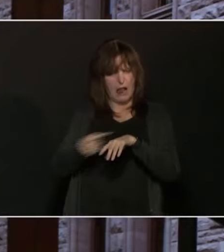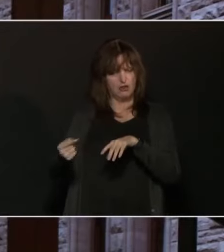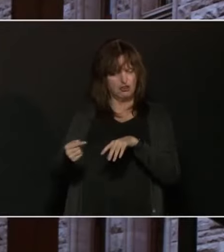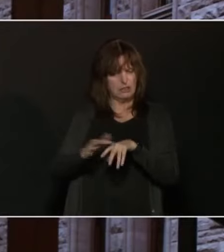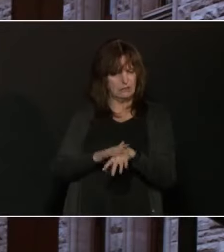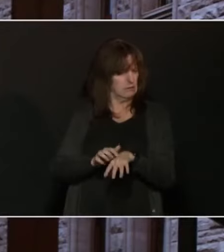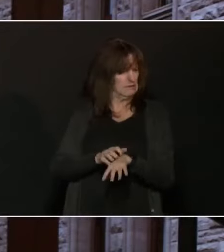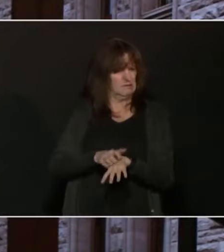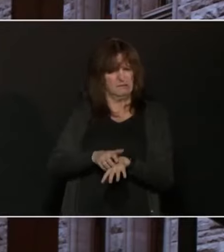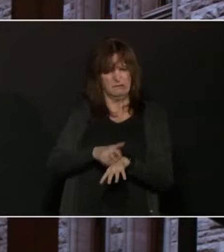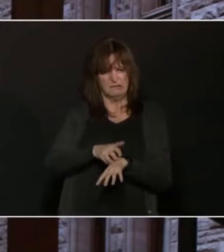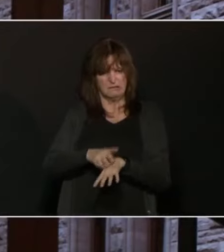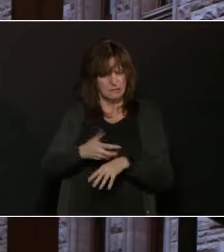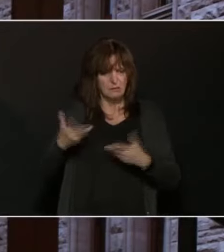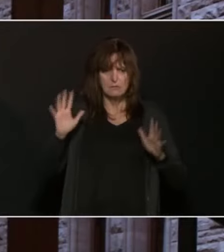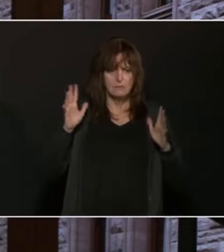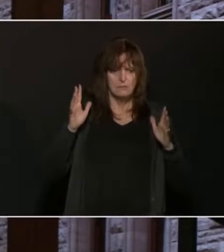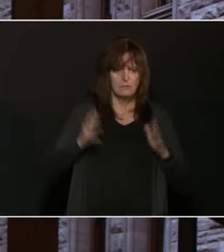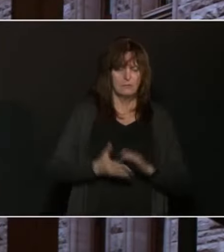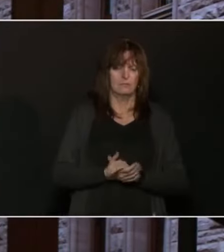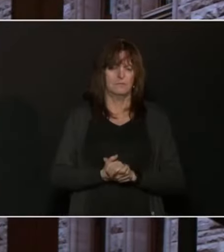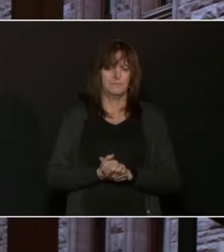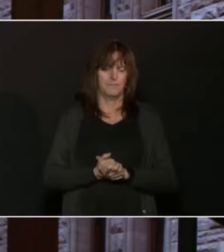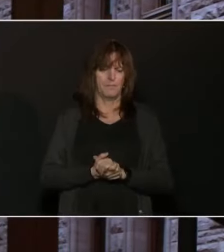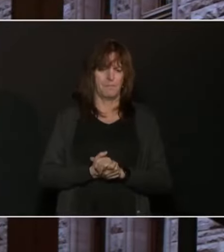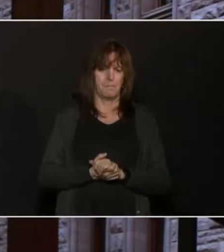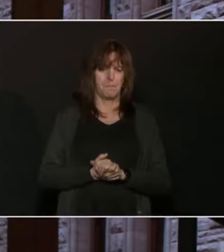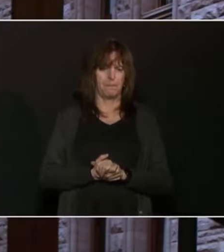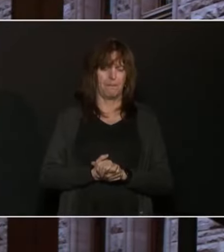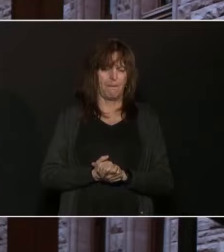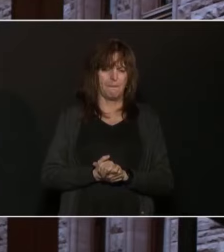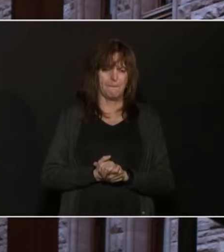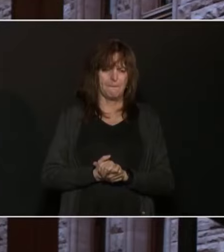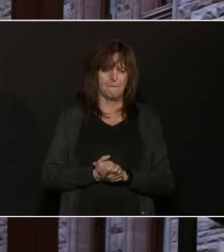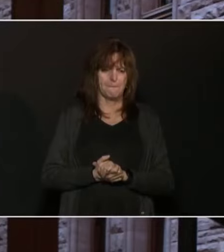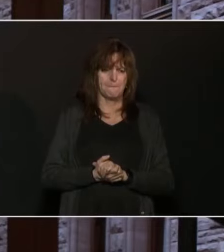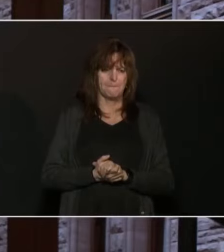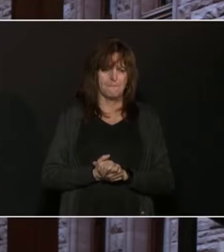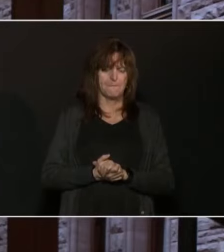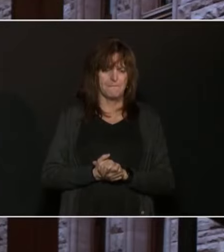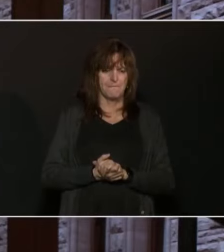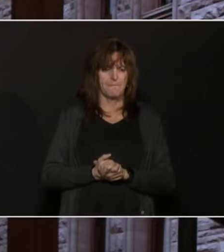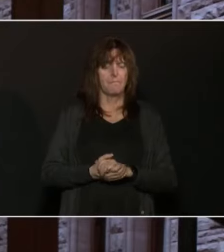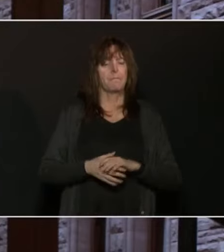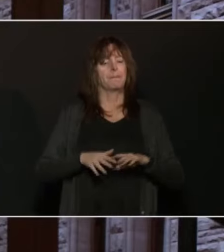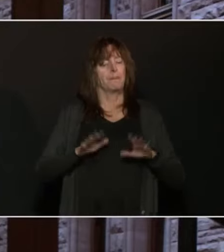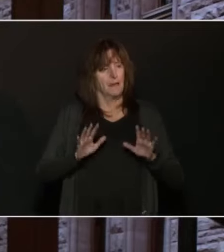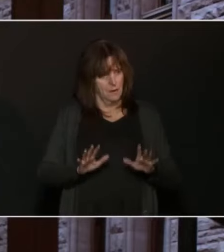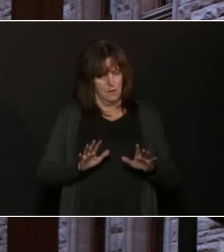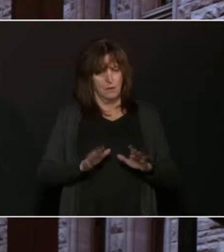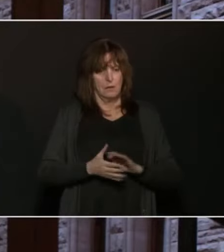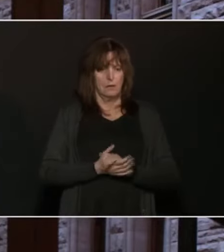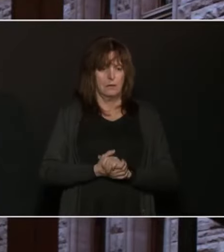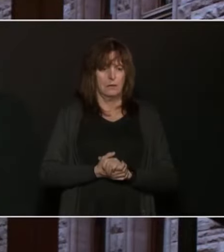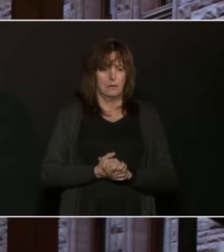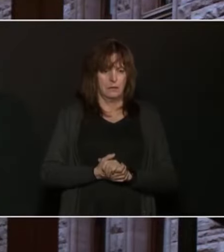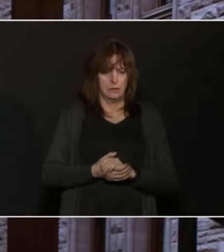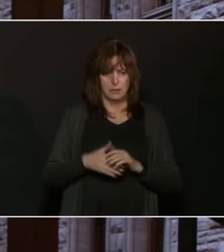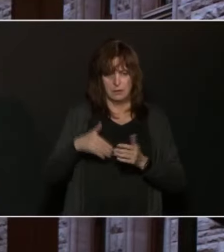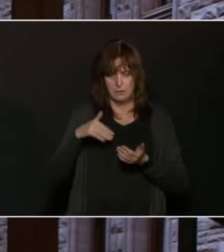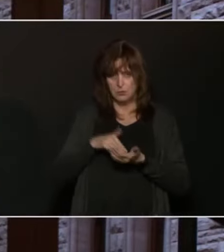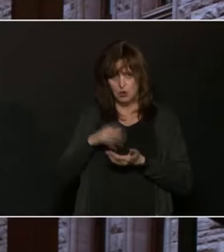So where are we at? And I think there's a reason to take a pause. Dr. Brown has given us both 2